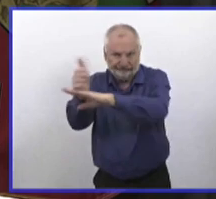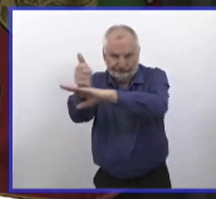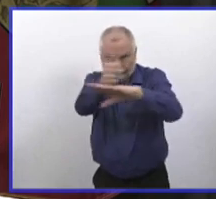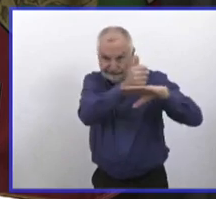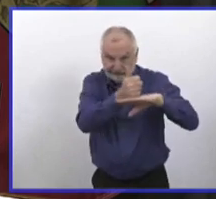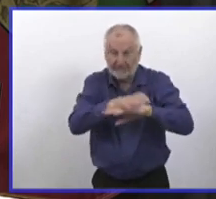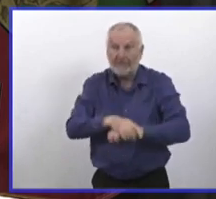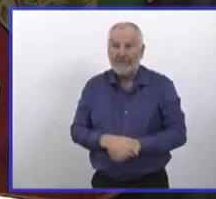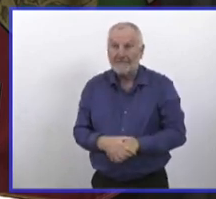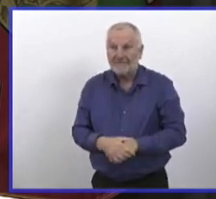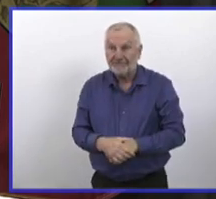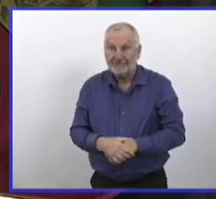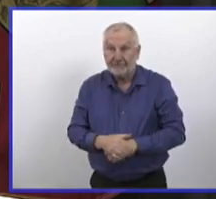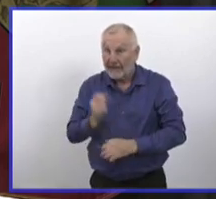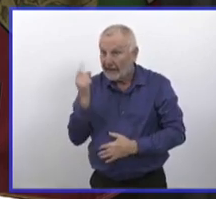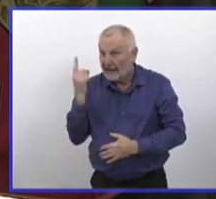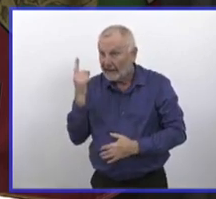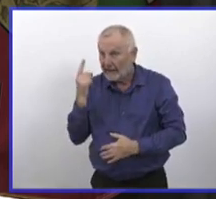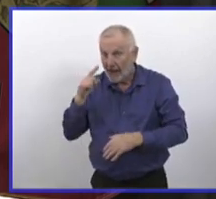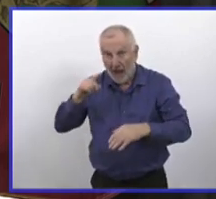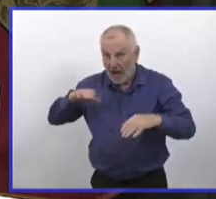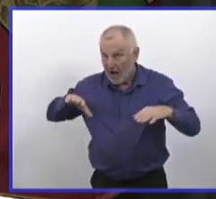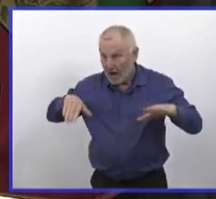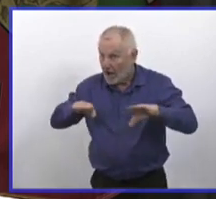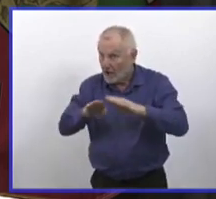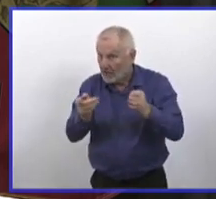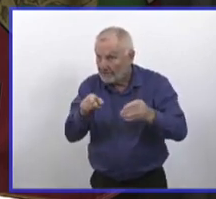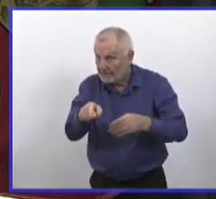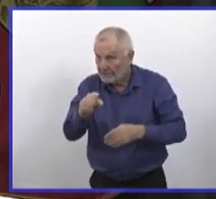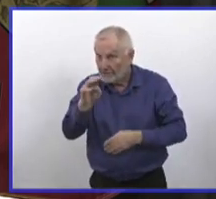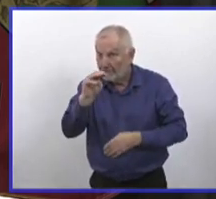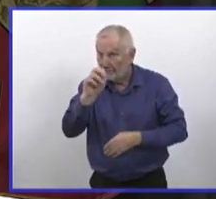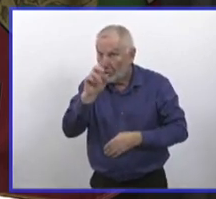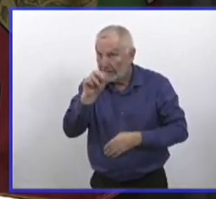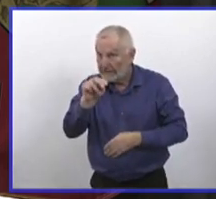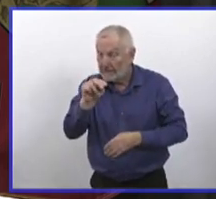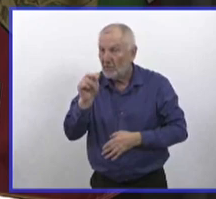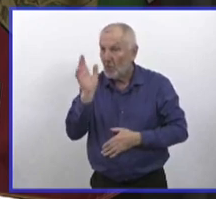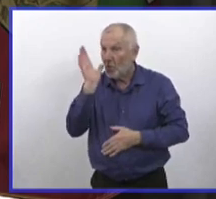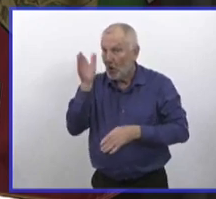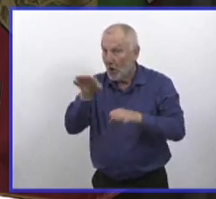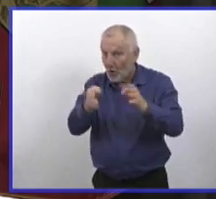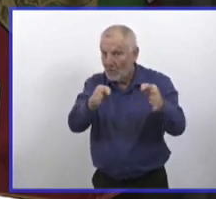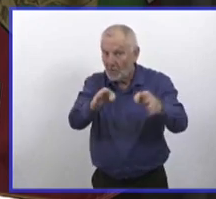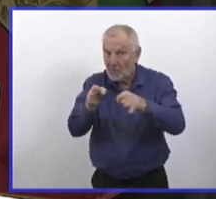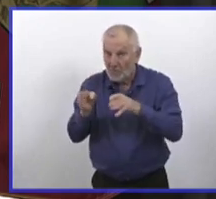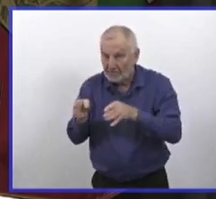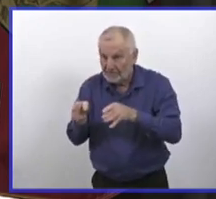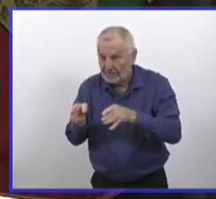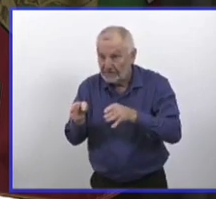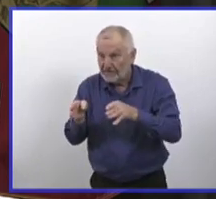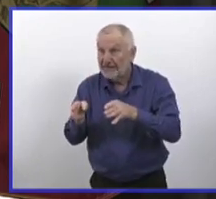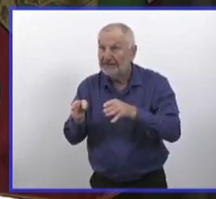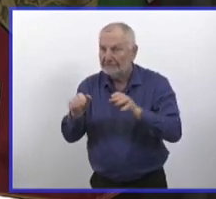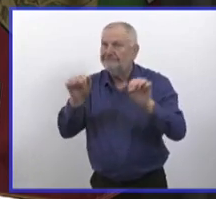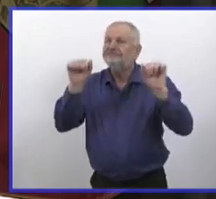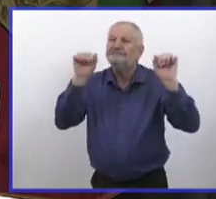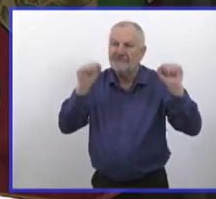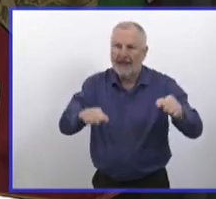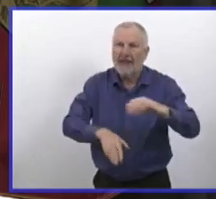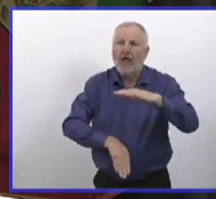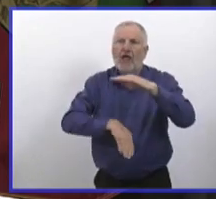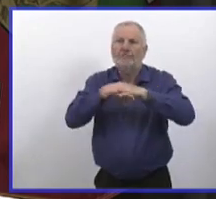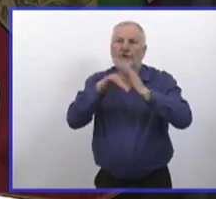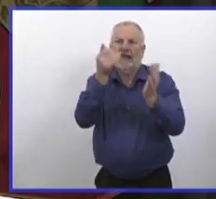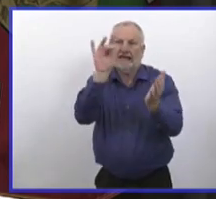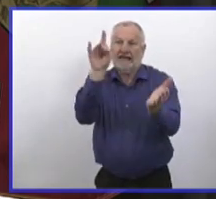location that isn't ready to open today. I look forward to updating you when we've reached our maximum capacity of 20,000 doses a